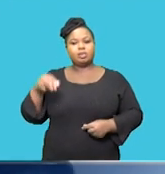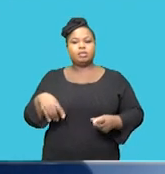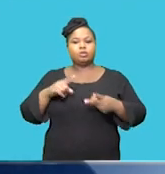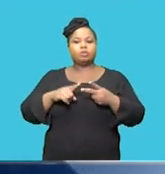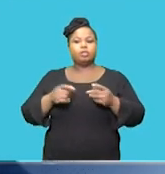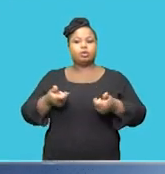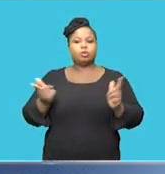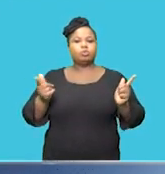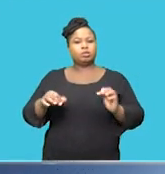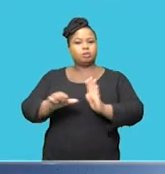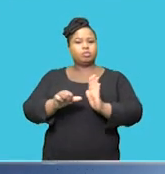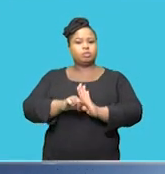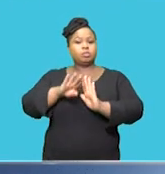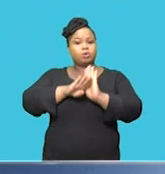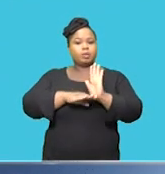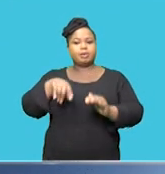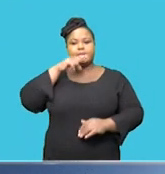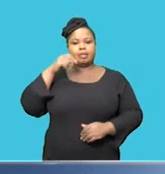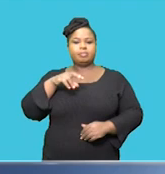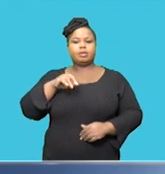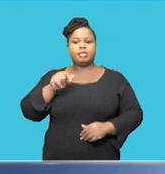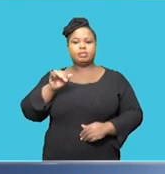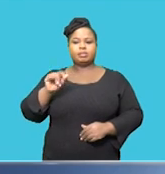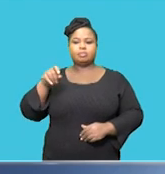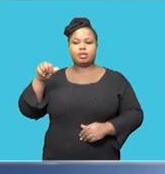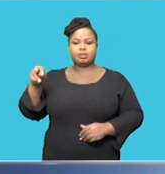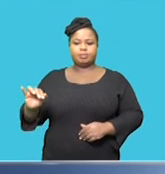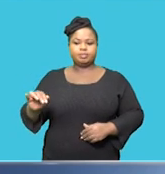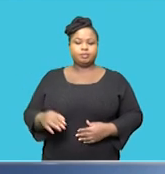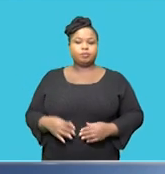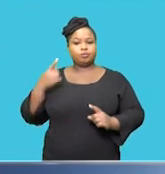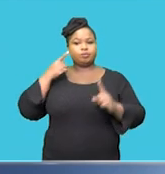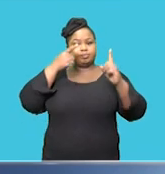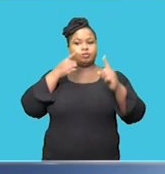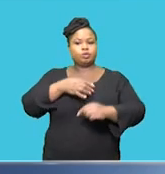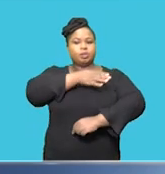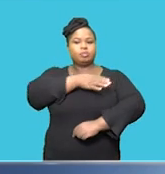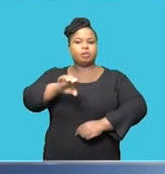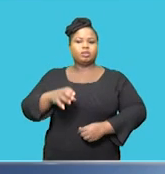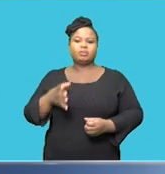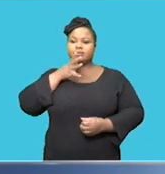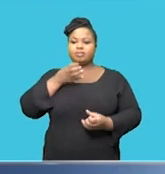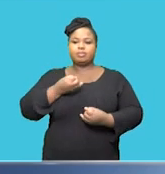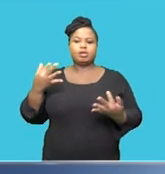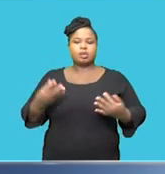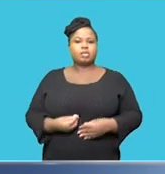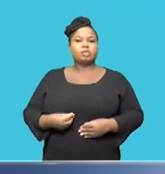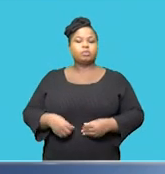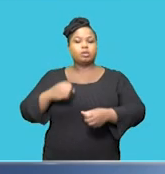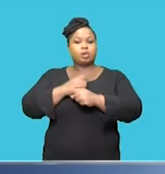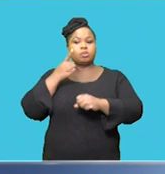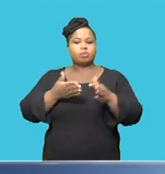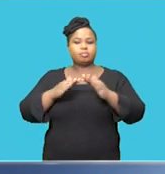an important program called Nasispani, which aims at empowering thousands and thousands of Gauteng